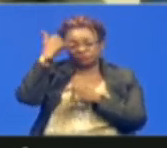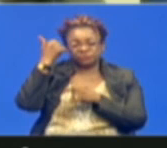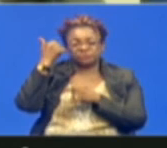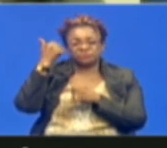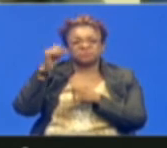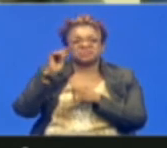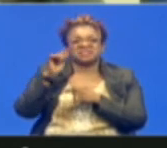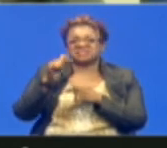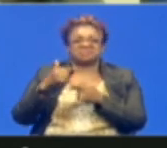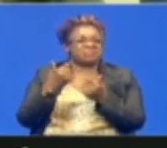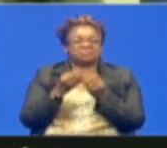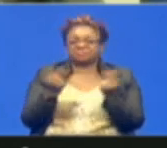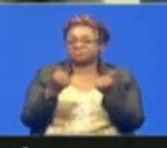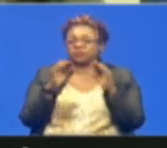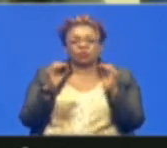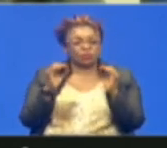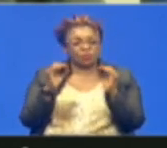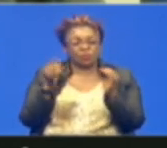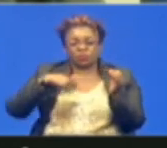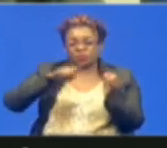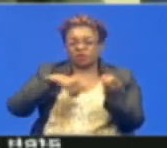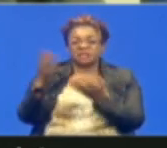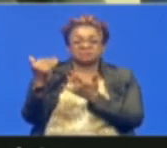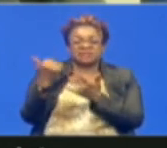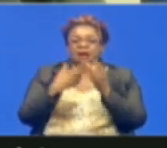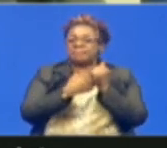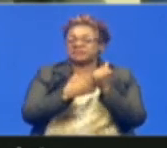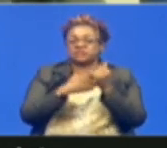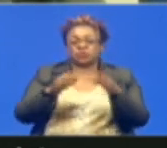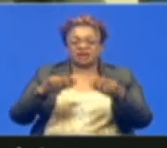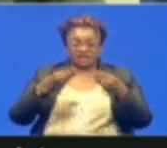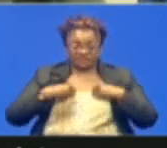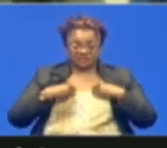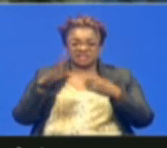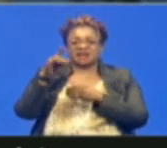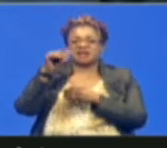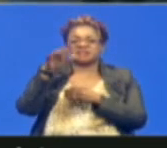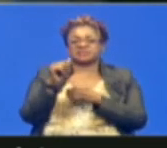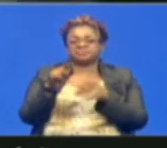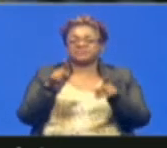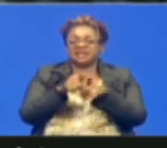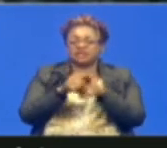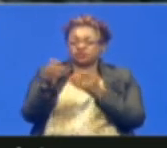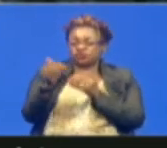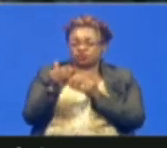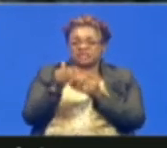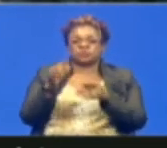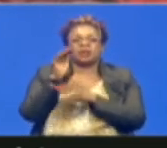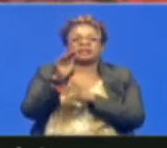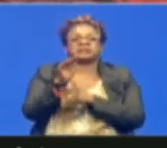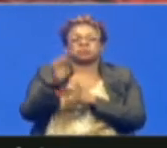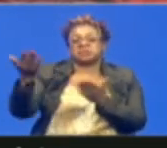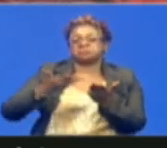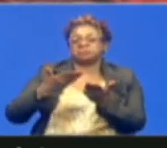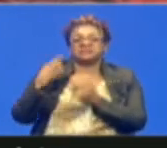sour. We expected that our partner would give us the data we asked for as soon as we asked for it. But we were actually receiving it yesterday.